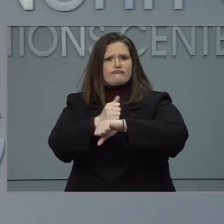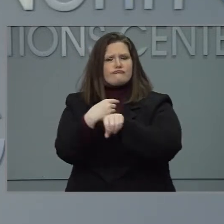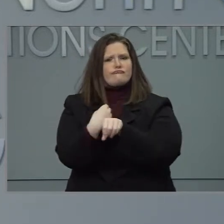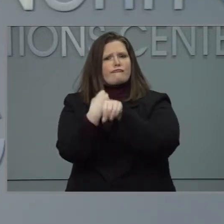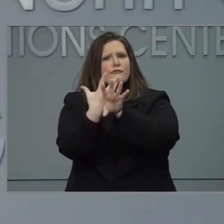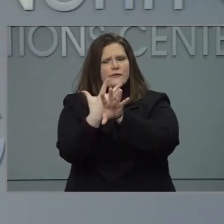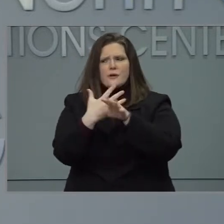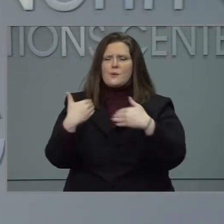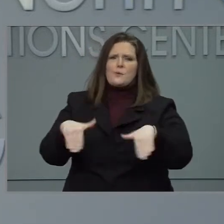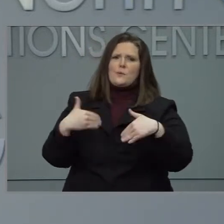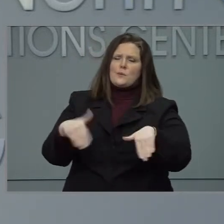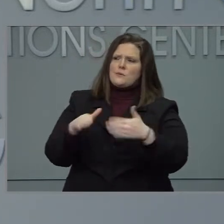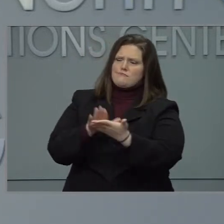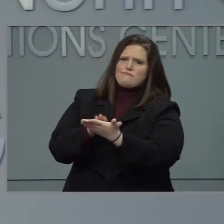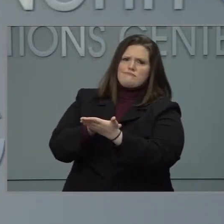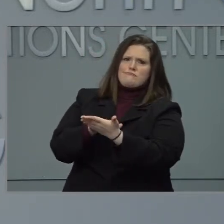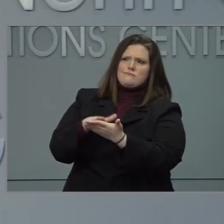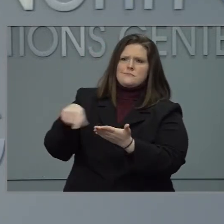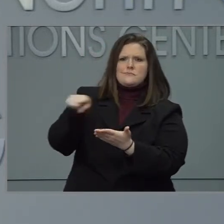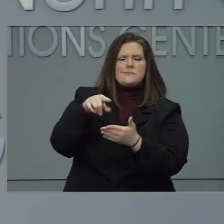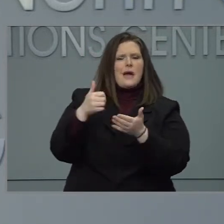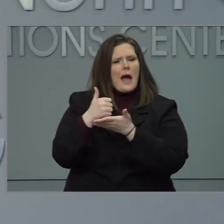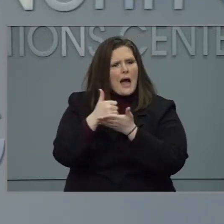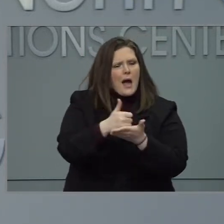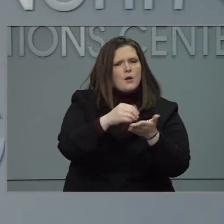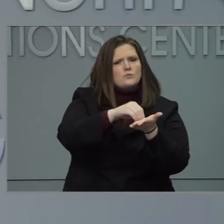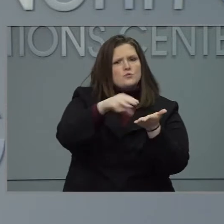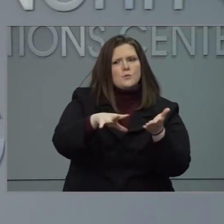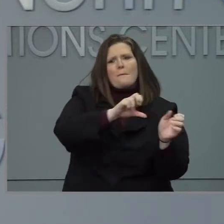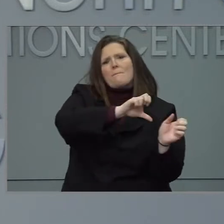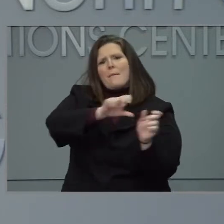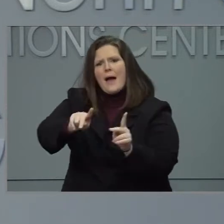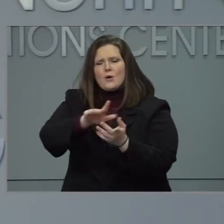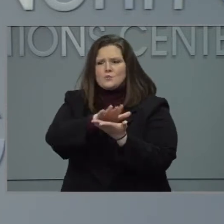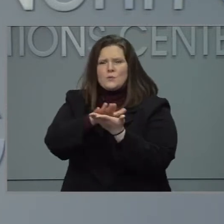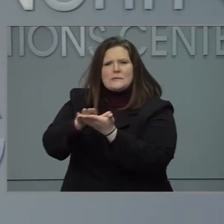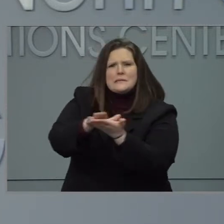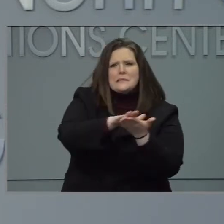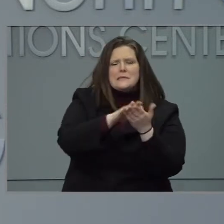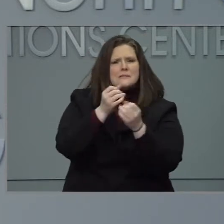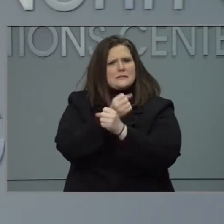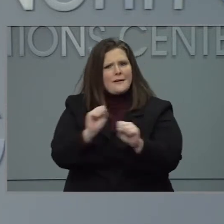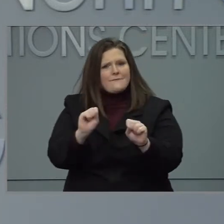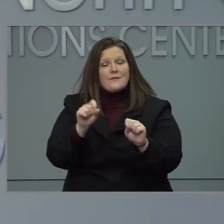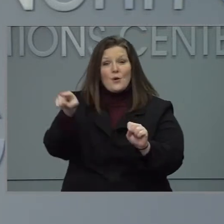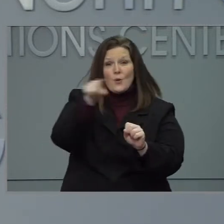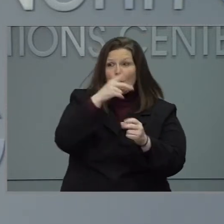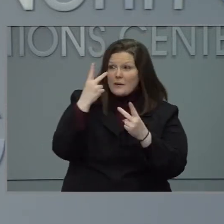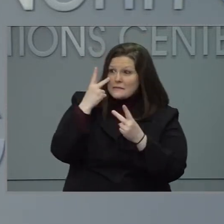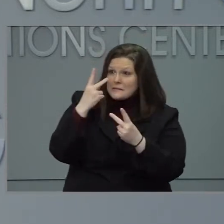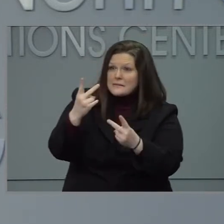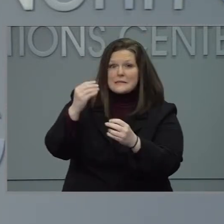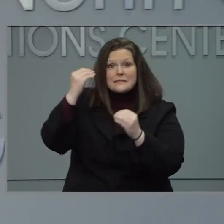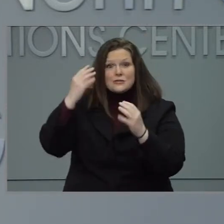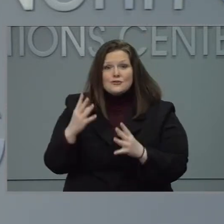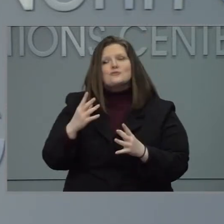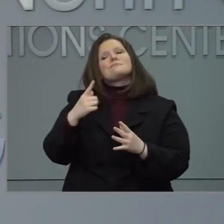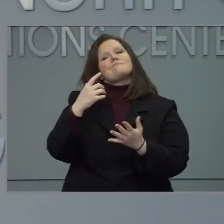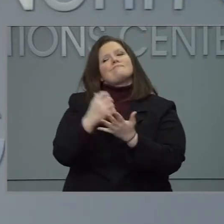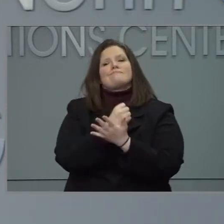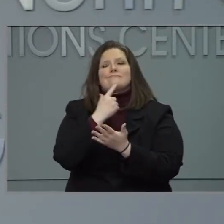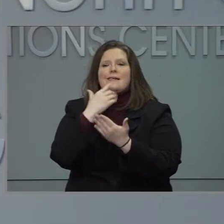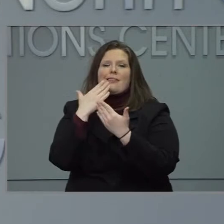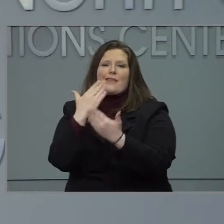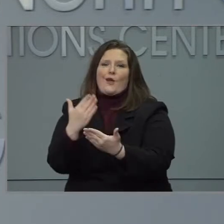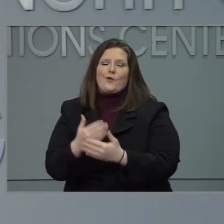safely. Please say thank you to these educators when you see them. We'll also hear an update from Emergency Management Chief